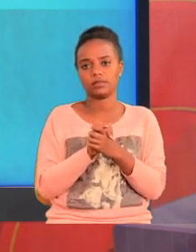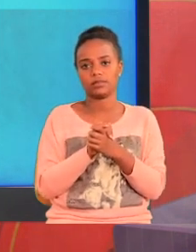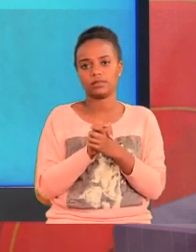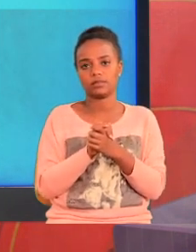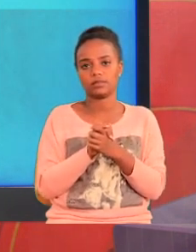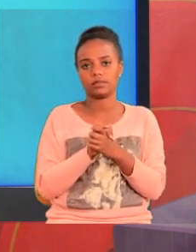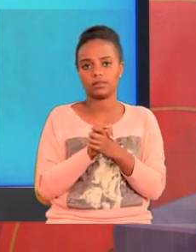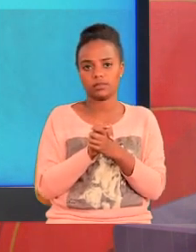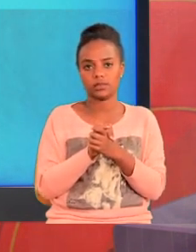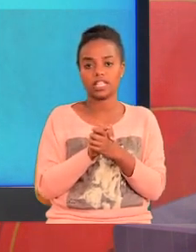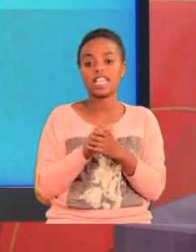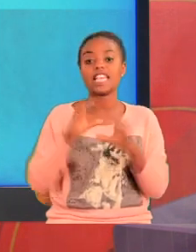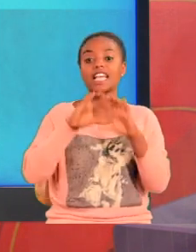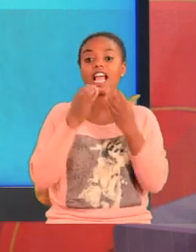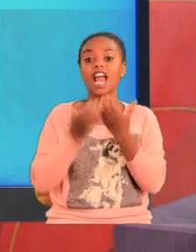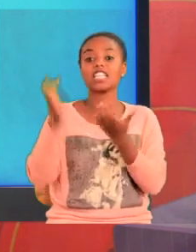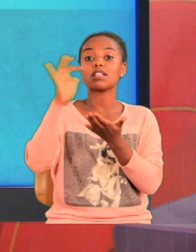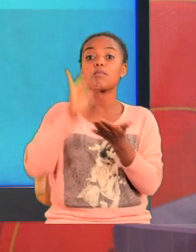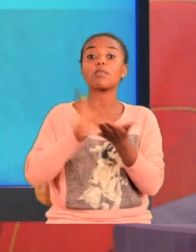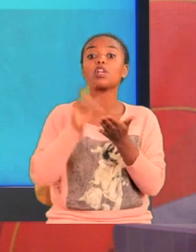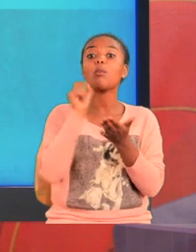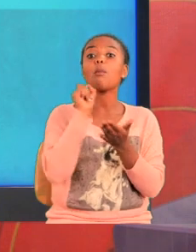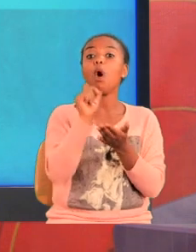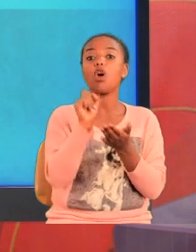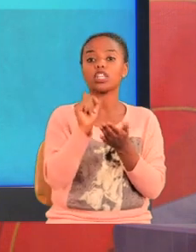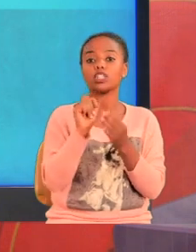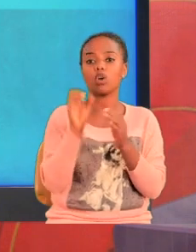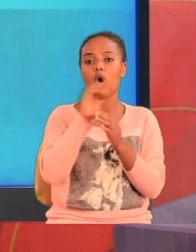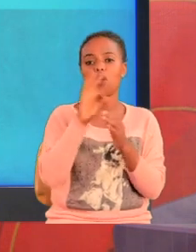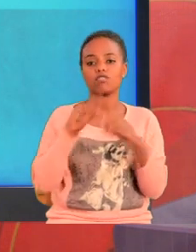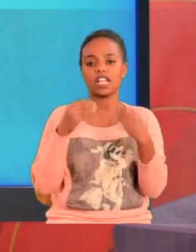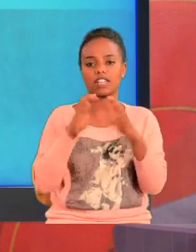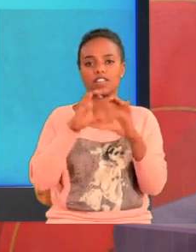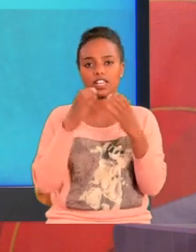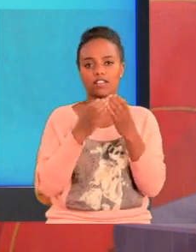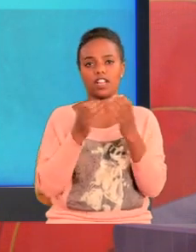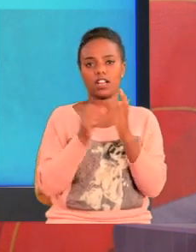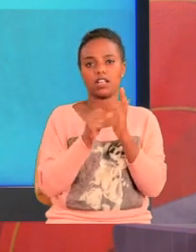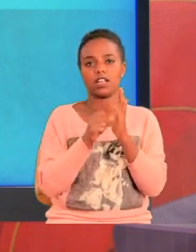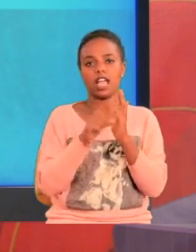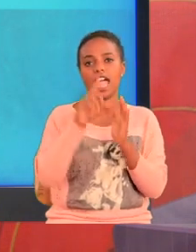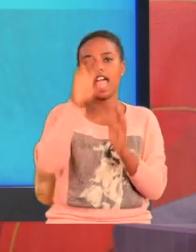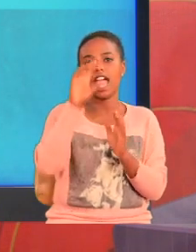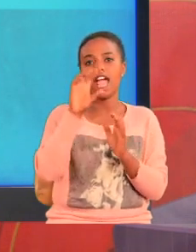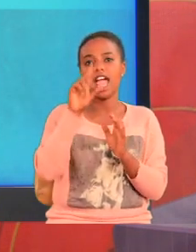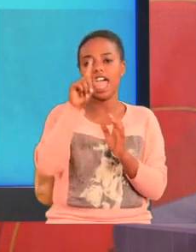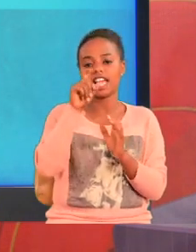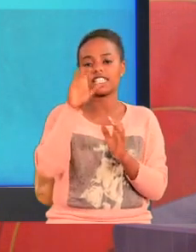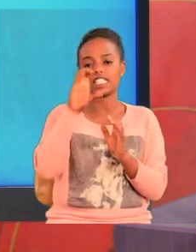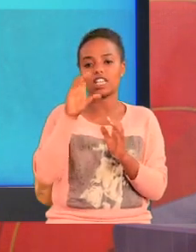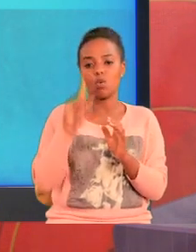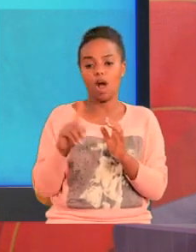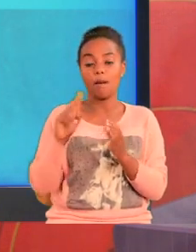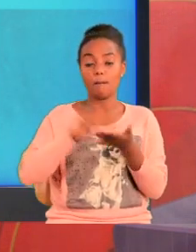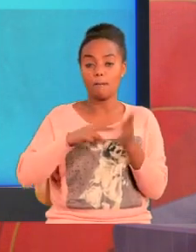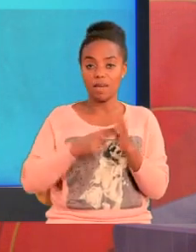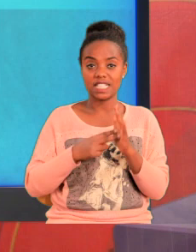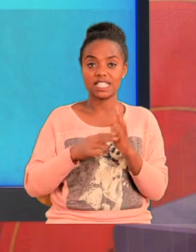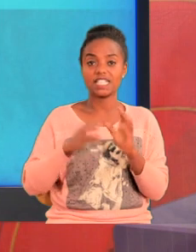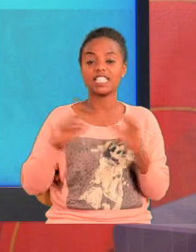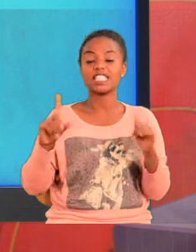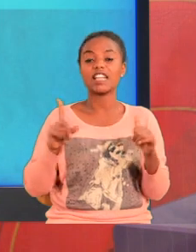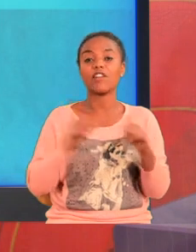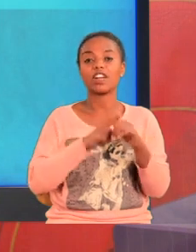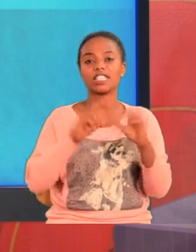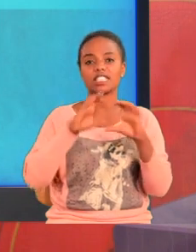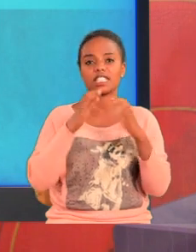It's the class midpoint of the given class. For example, xc1 means the class midpoint for the first